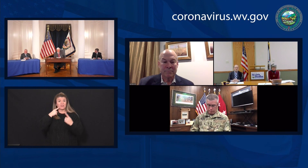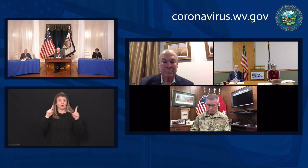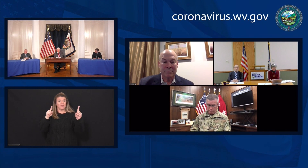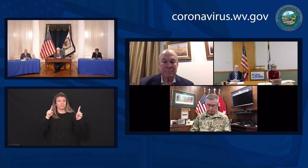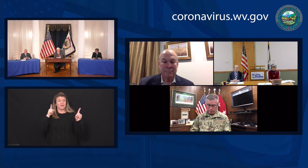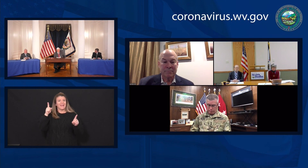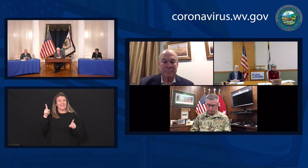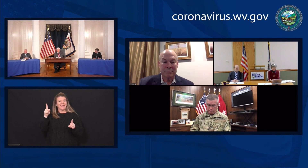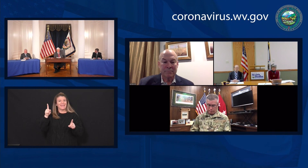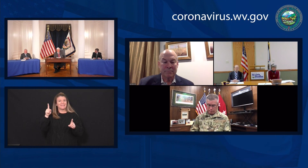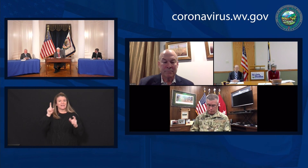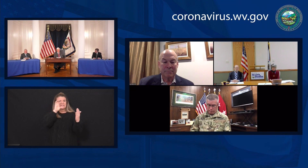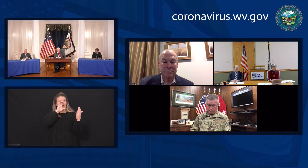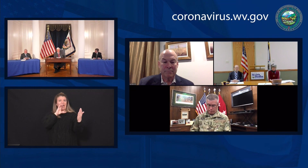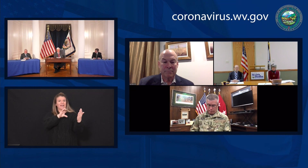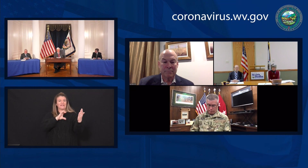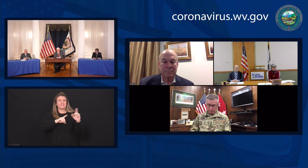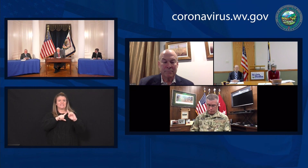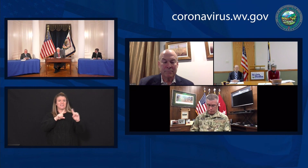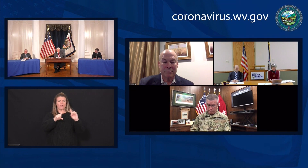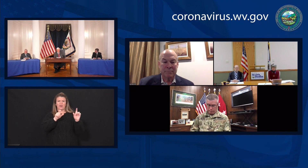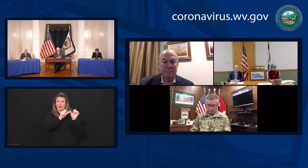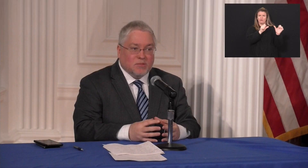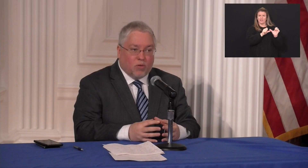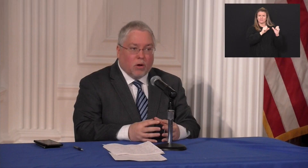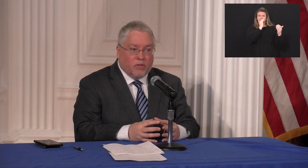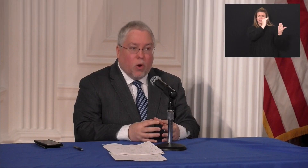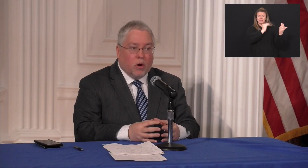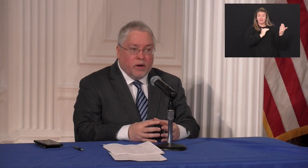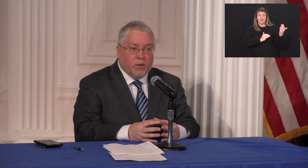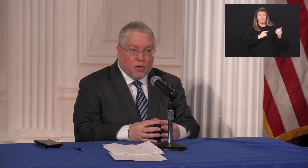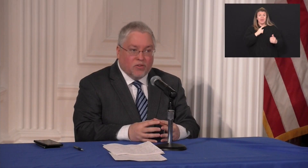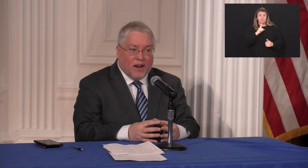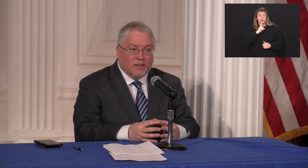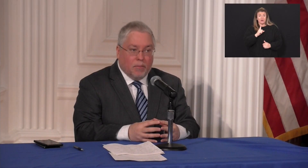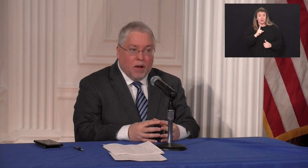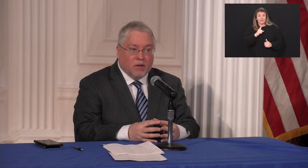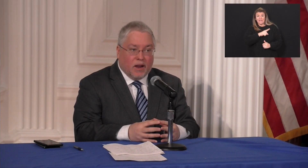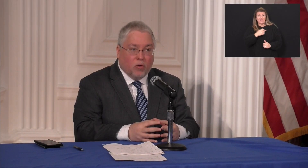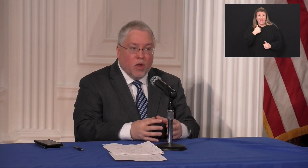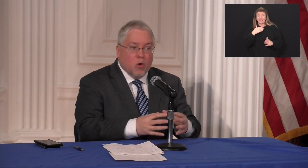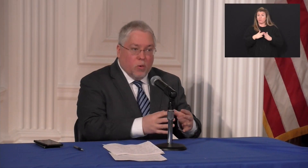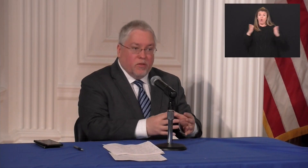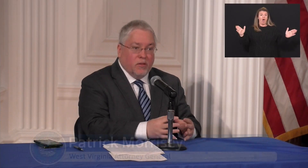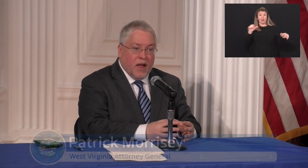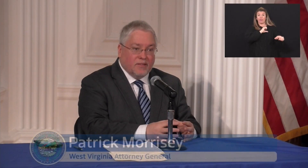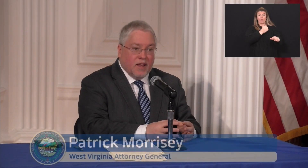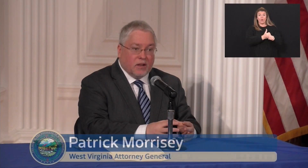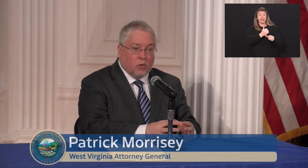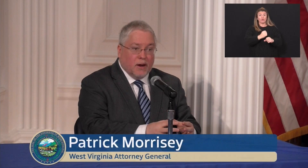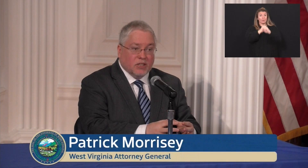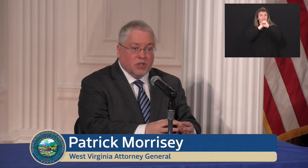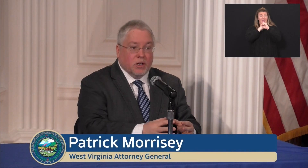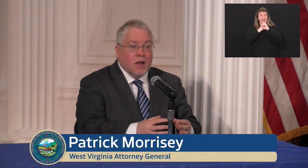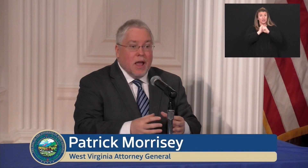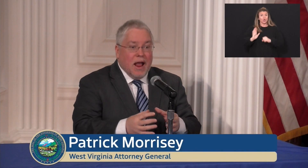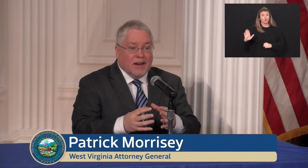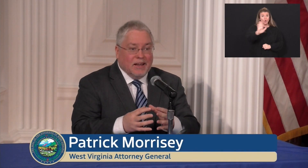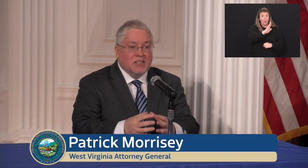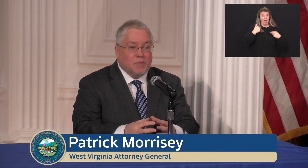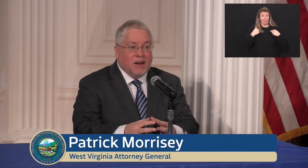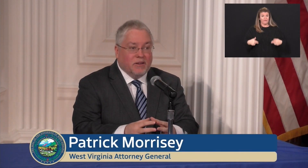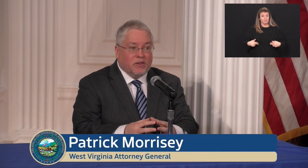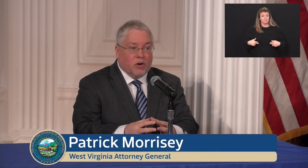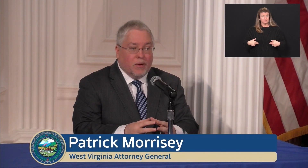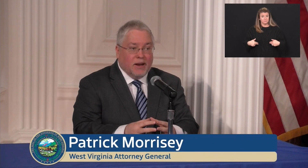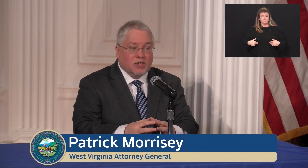different areas. Most importantly, the governor has broad authority to protect the public health within that declaration. And